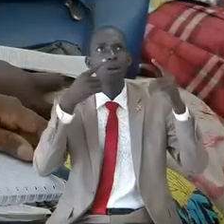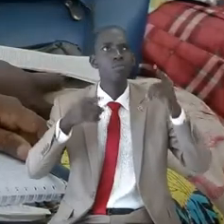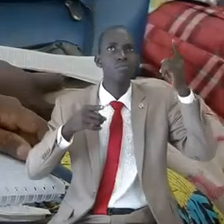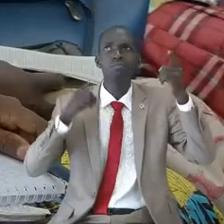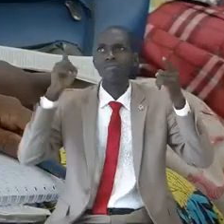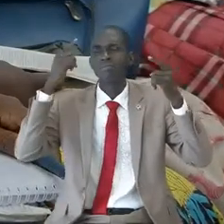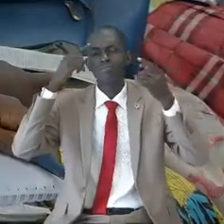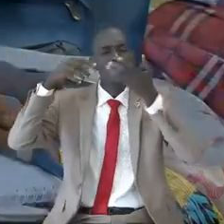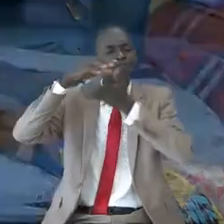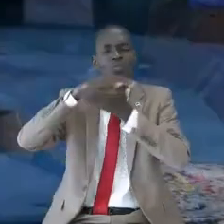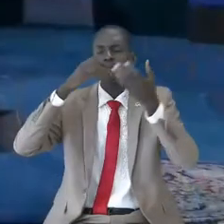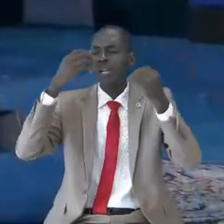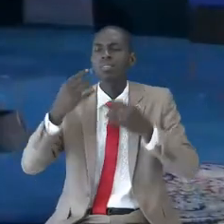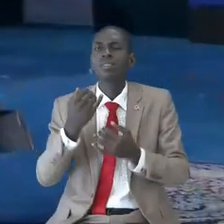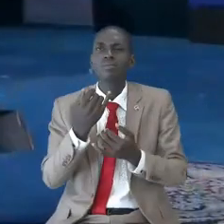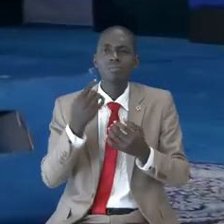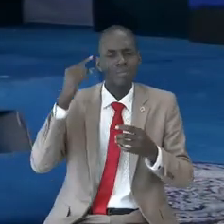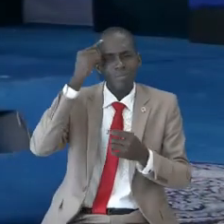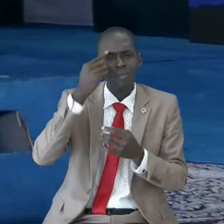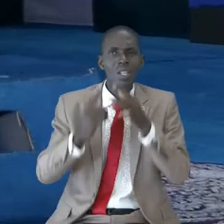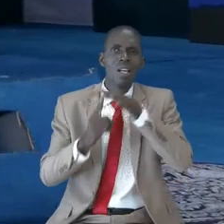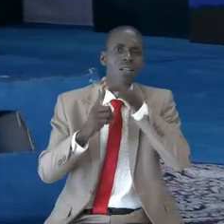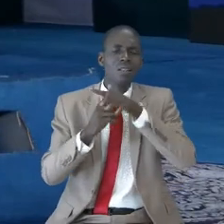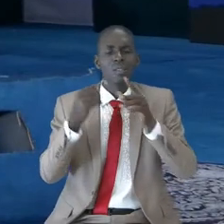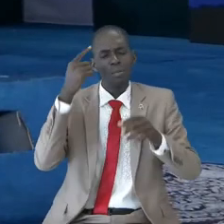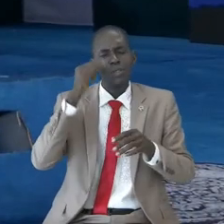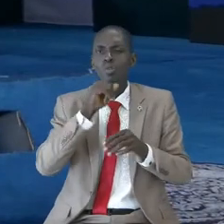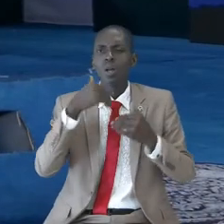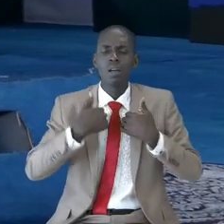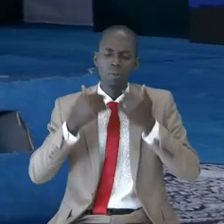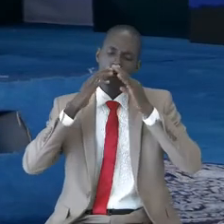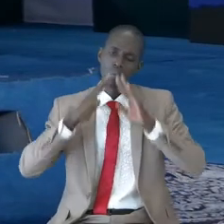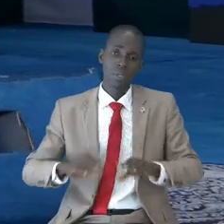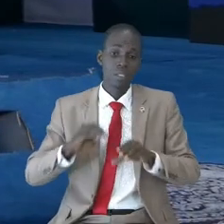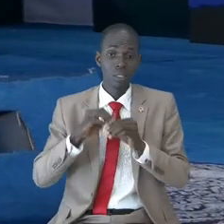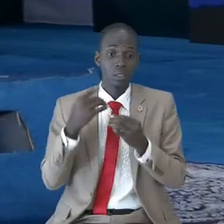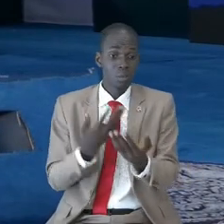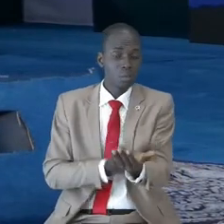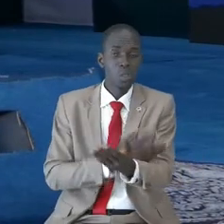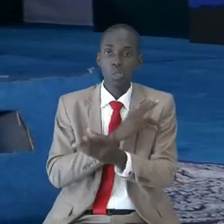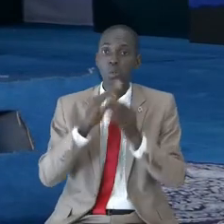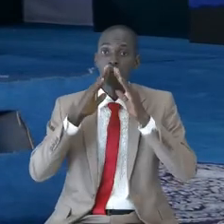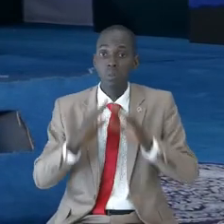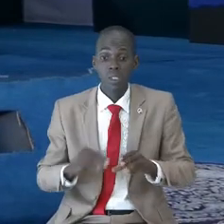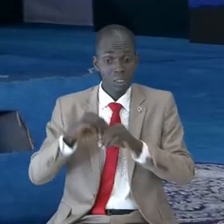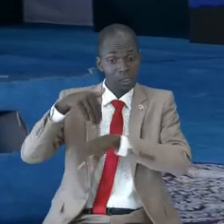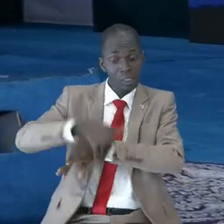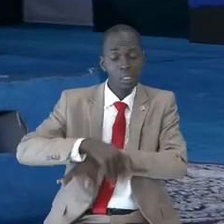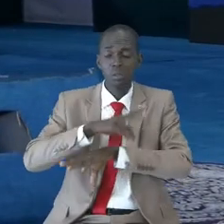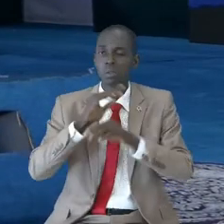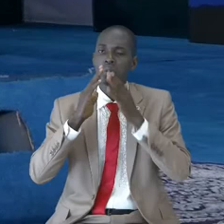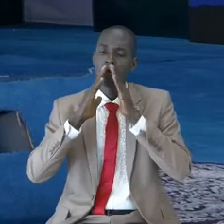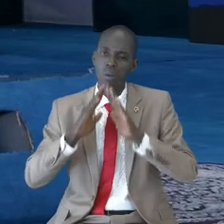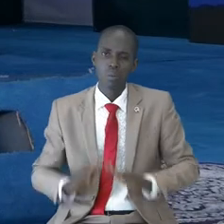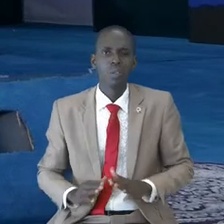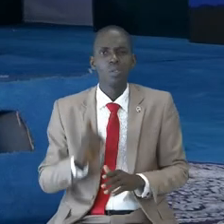And thoughts are coming in your heart. And you're not a peaceful man. In the day, there is no peace. In the night, there is no peace.